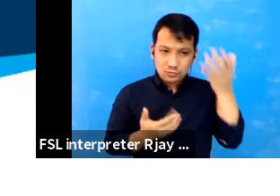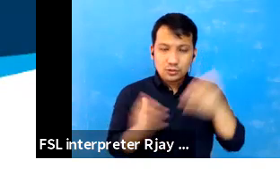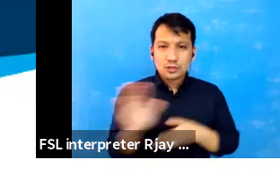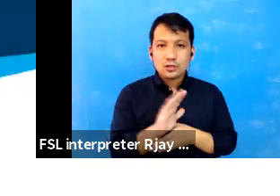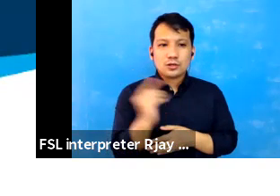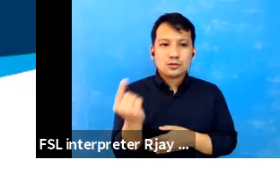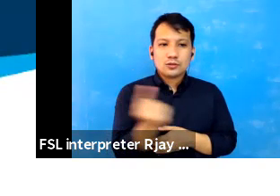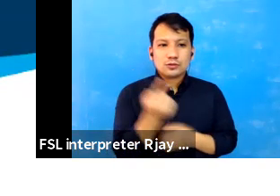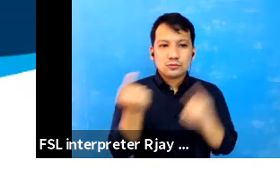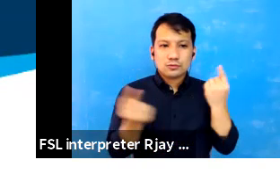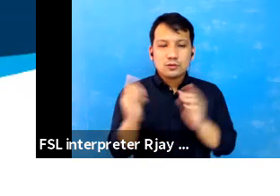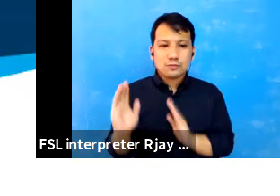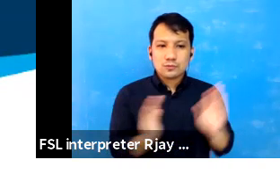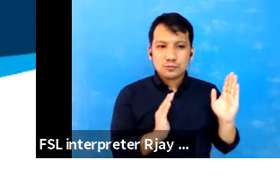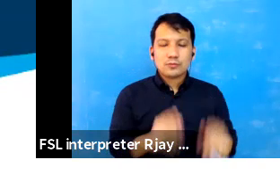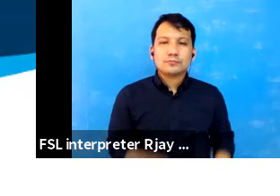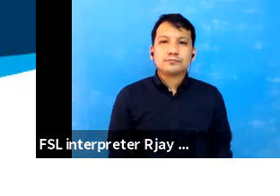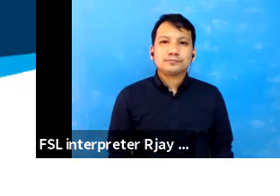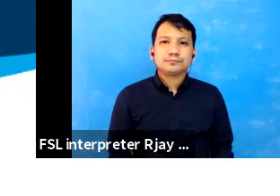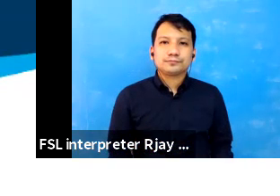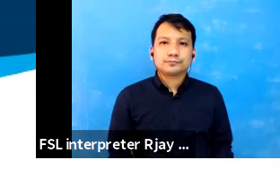its insurgency problems.